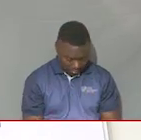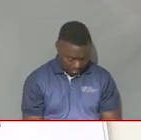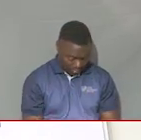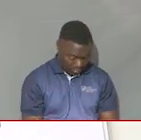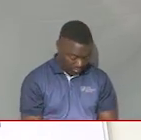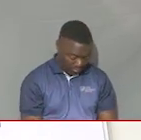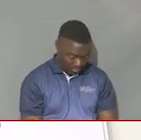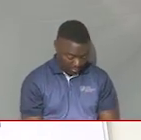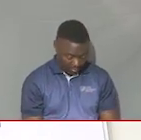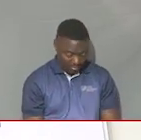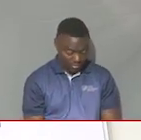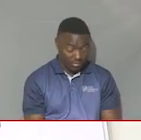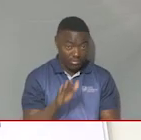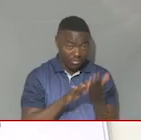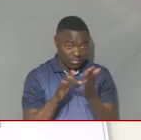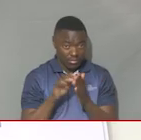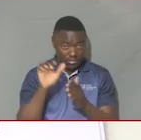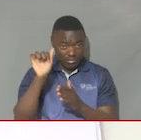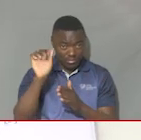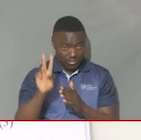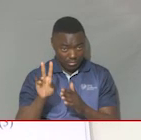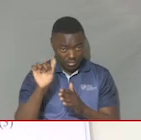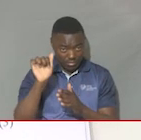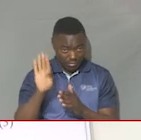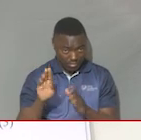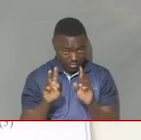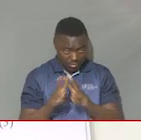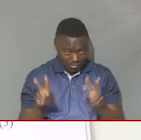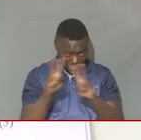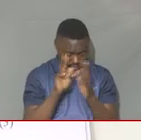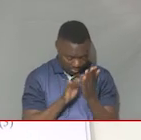Right, quickly go work out the values of A and B on your calculator.